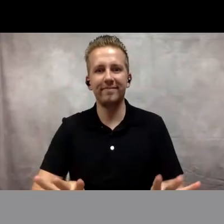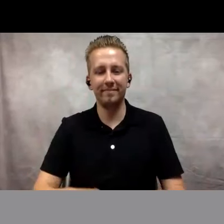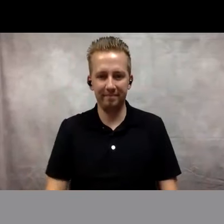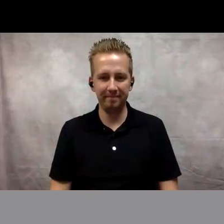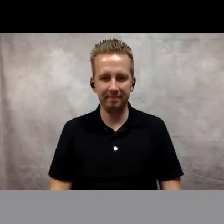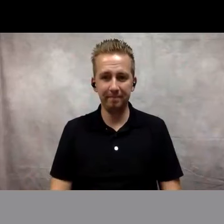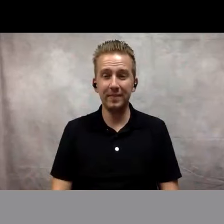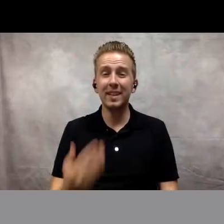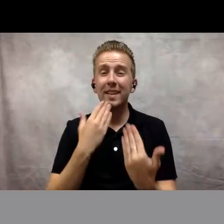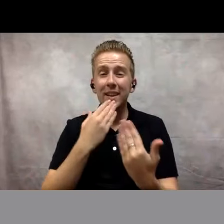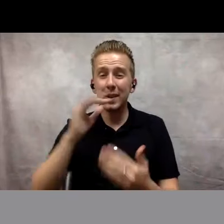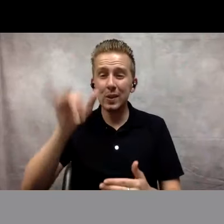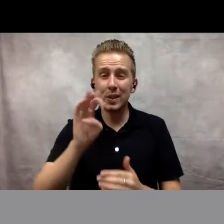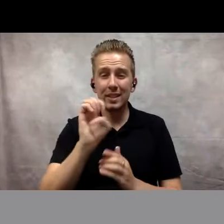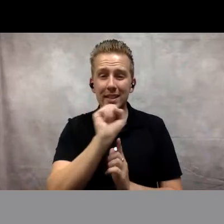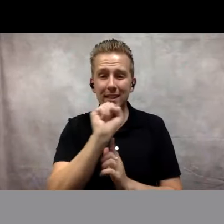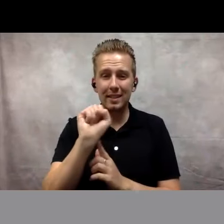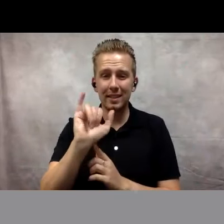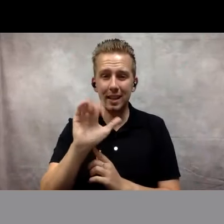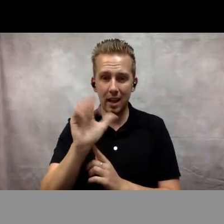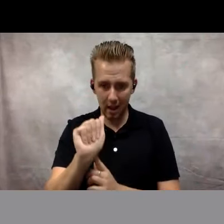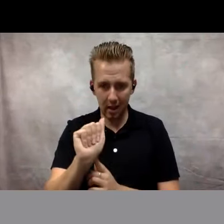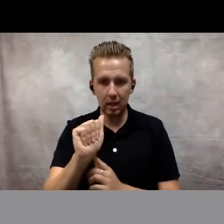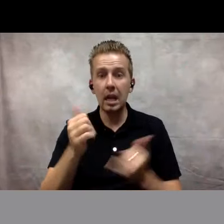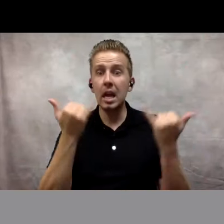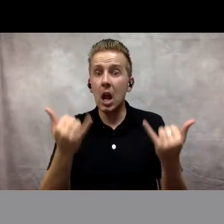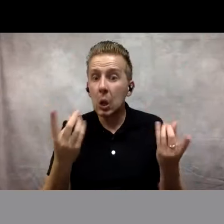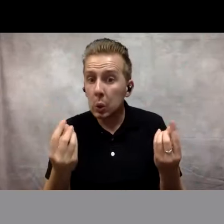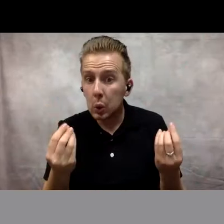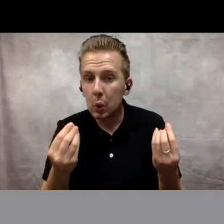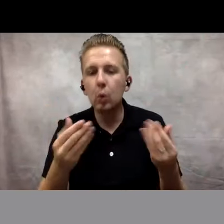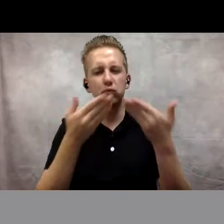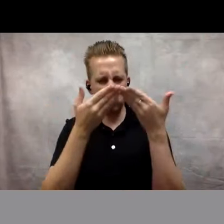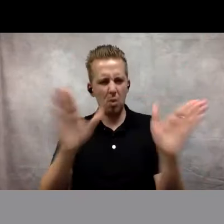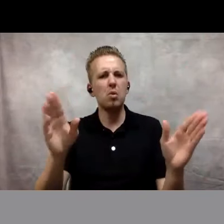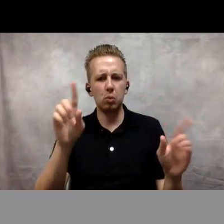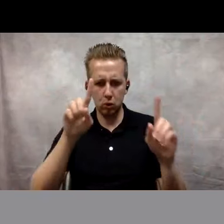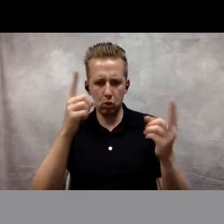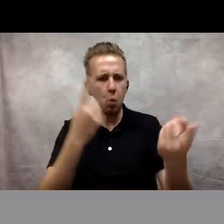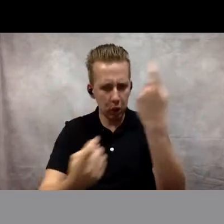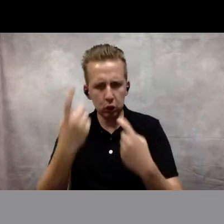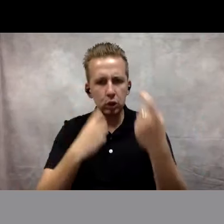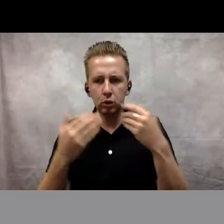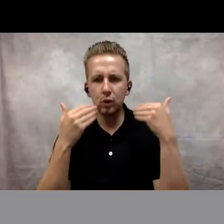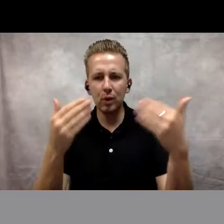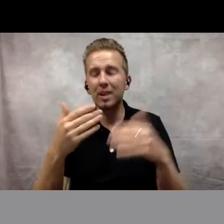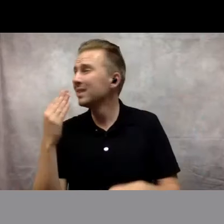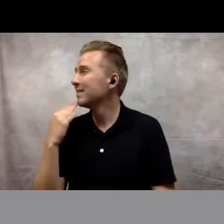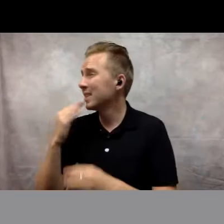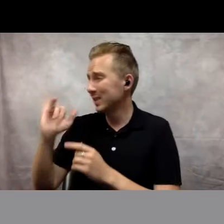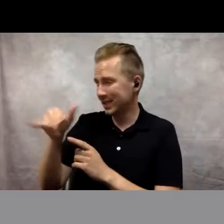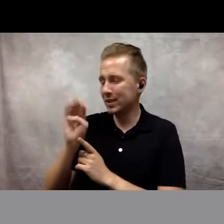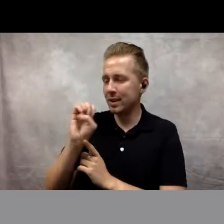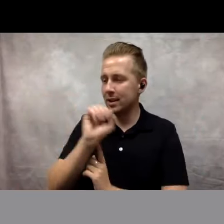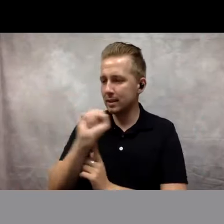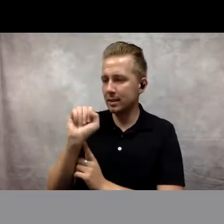Thank you, Jessica. What I want to do now is open it up to questions. Jessica, you did a great job. Thank you for all that information. I am